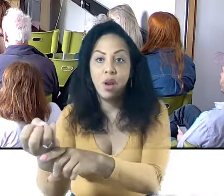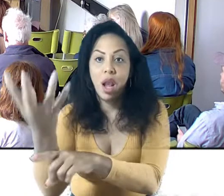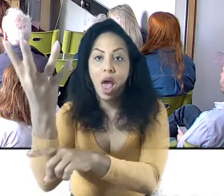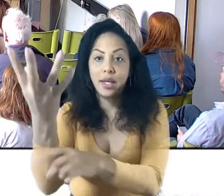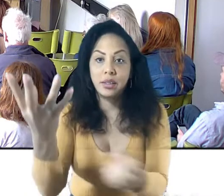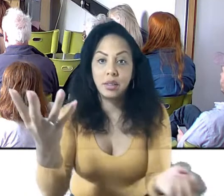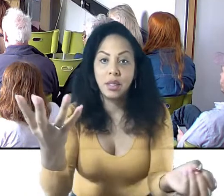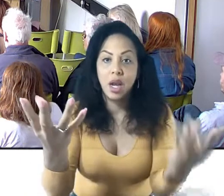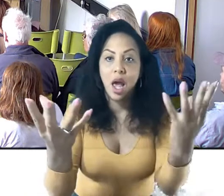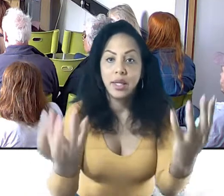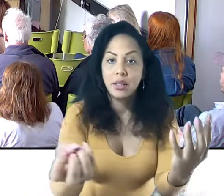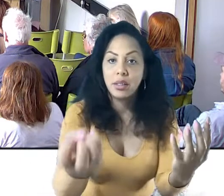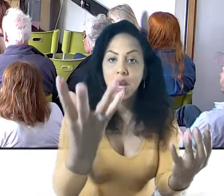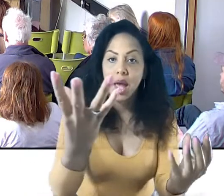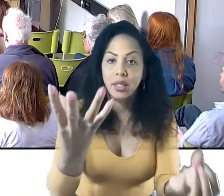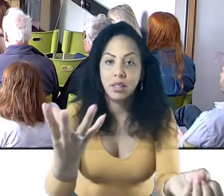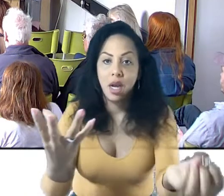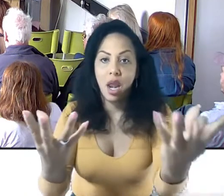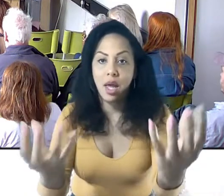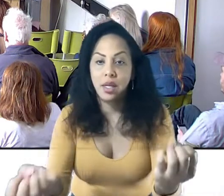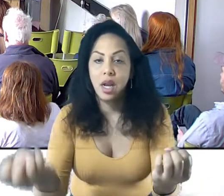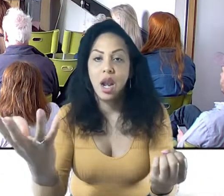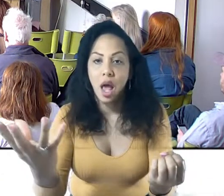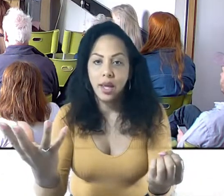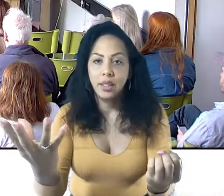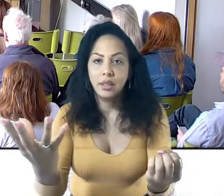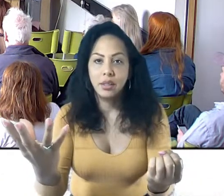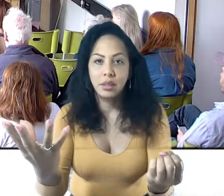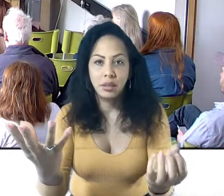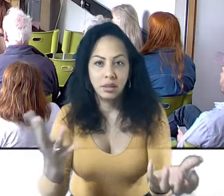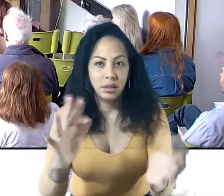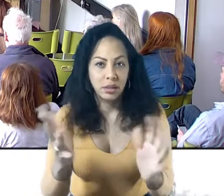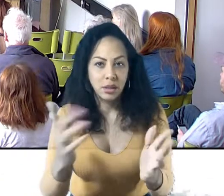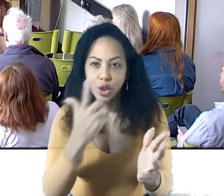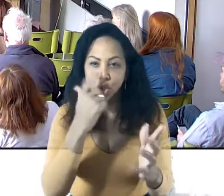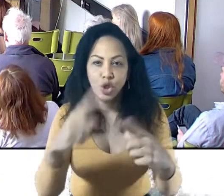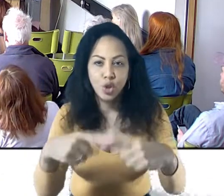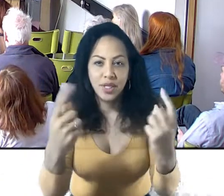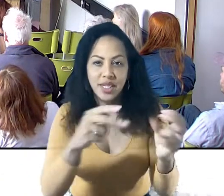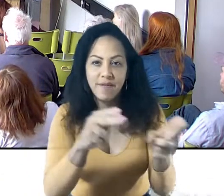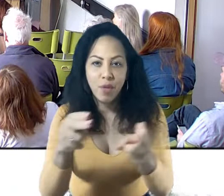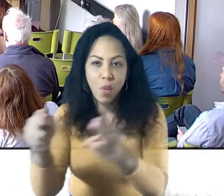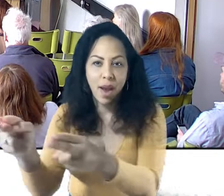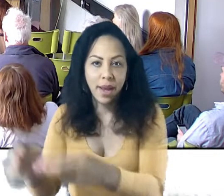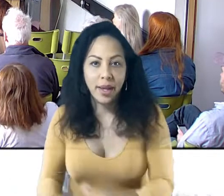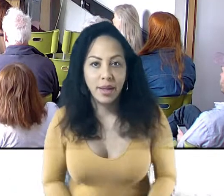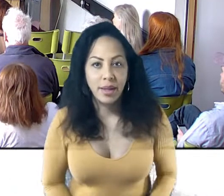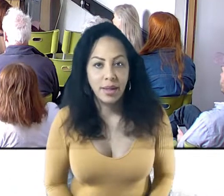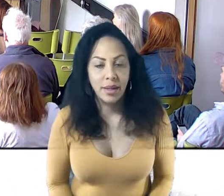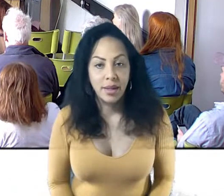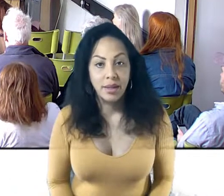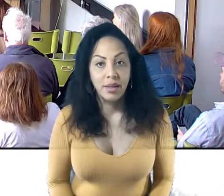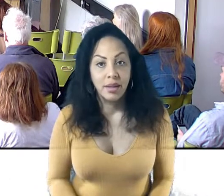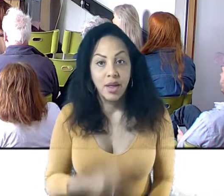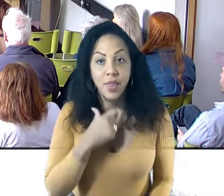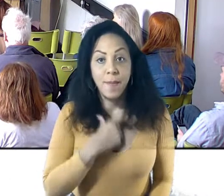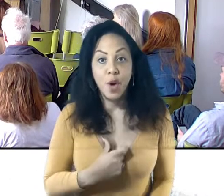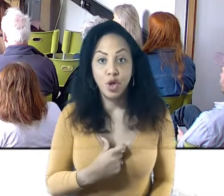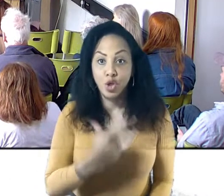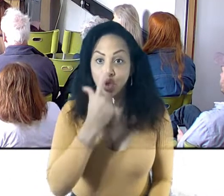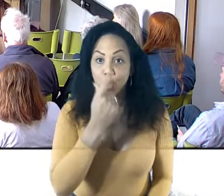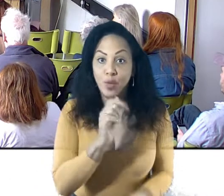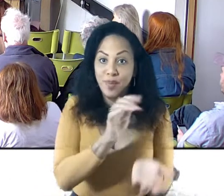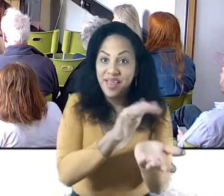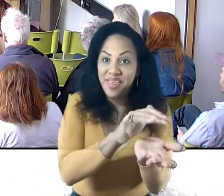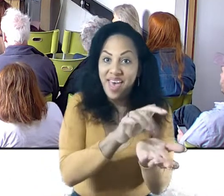relations together rather than seeing that location specifically. That's fascinating. So you could have the person could be on the map, but not necessarily in the place that